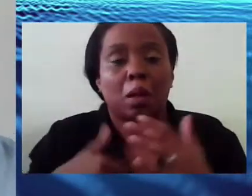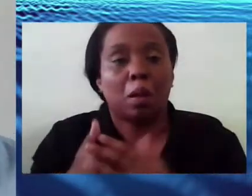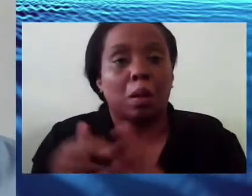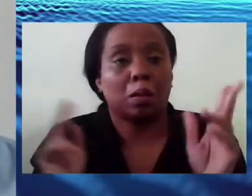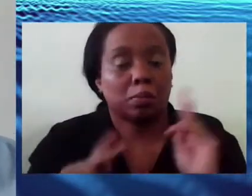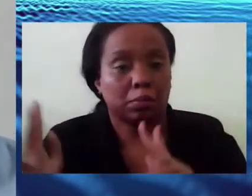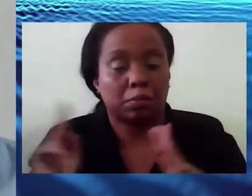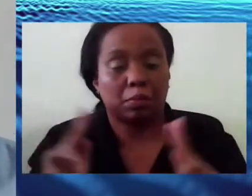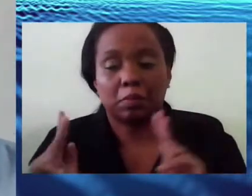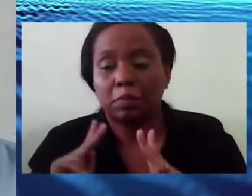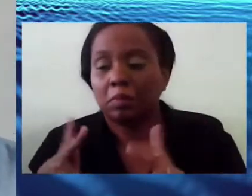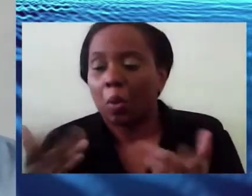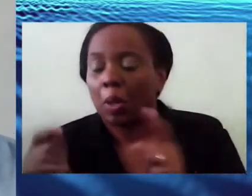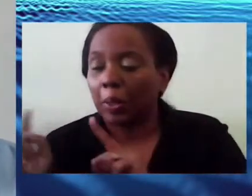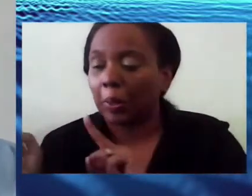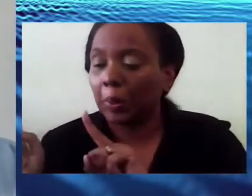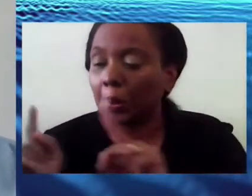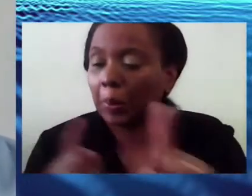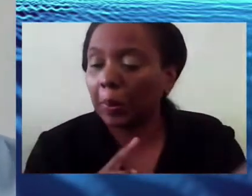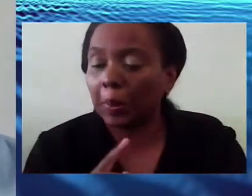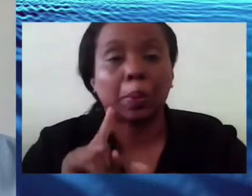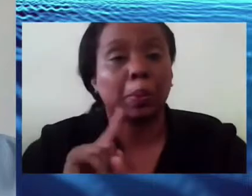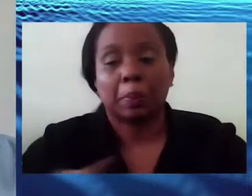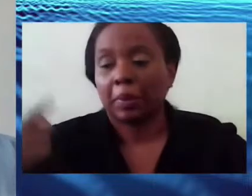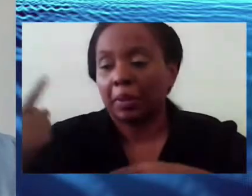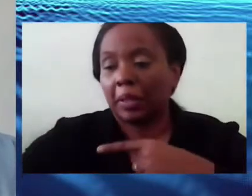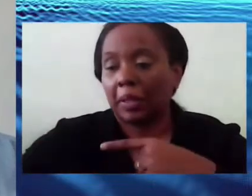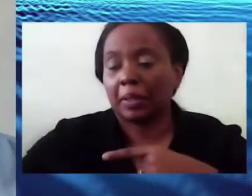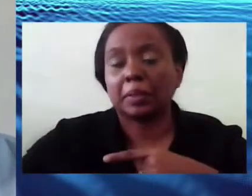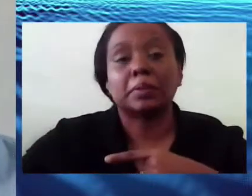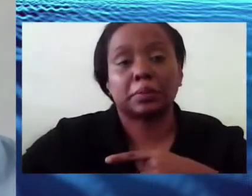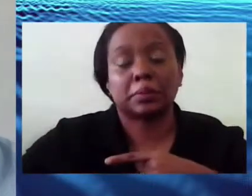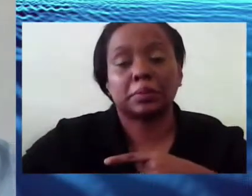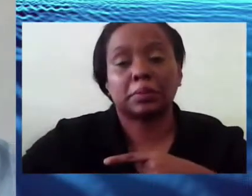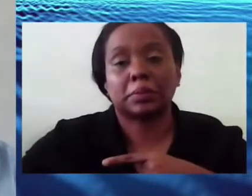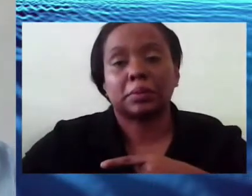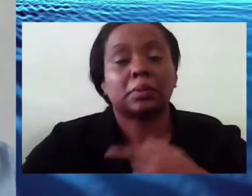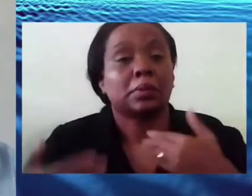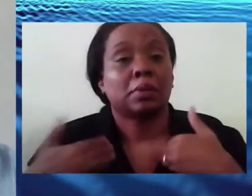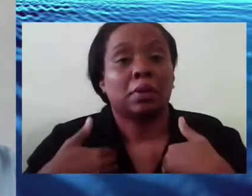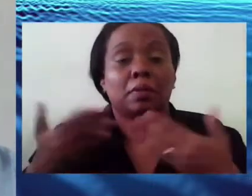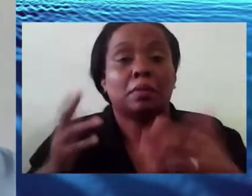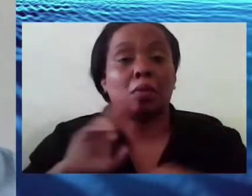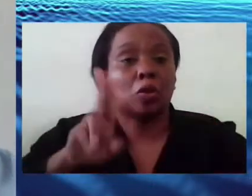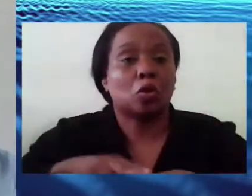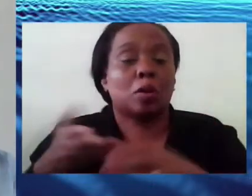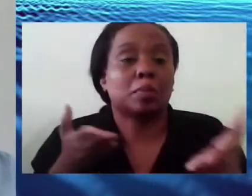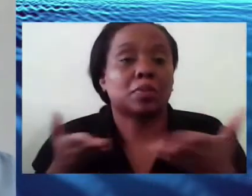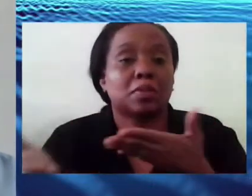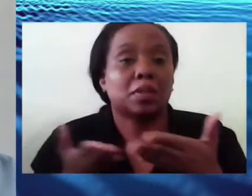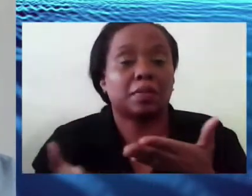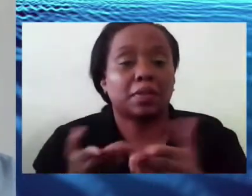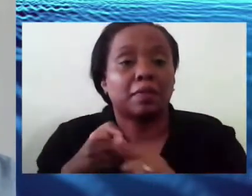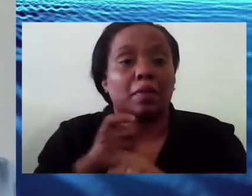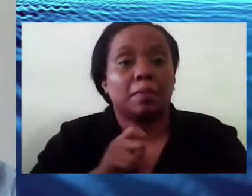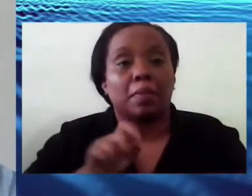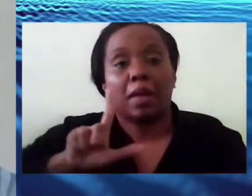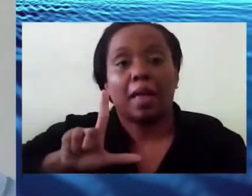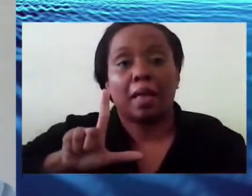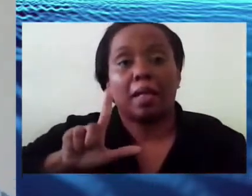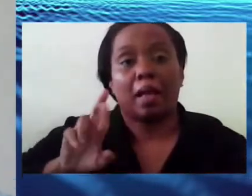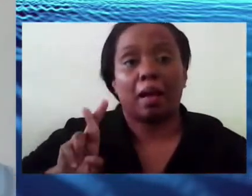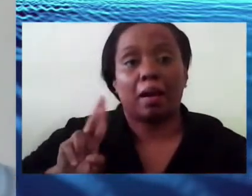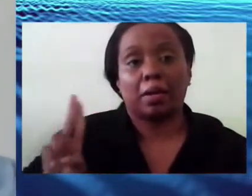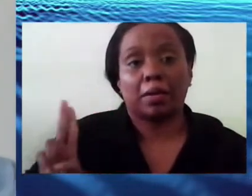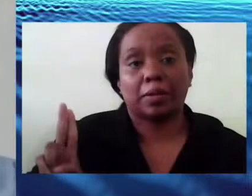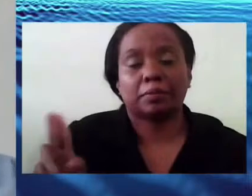who would not have been able to obtain normal services today at the LRU. Now